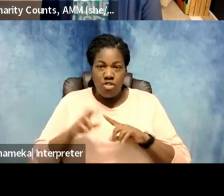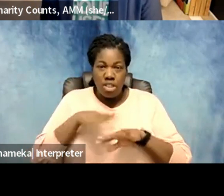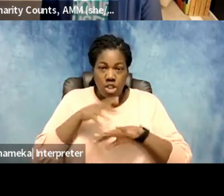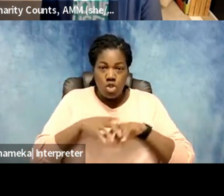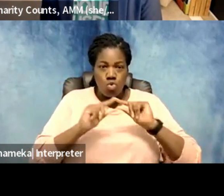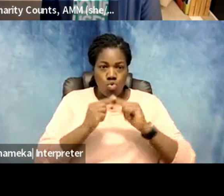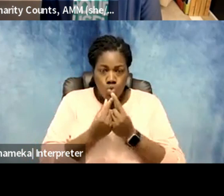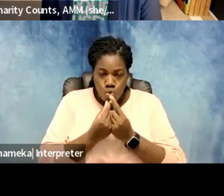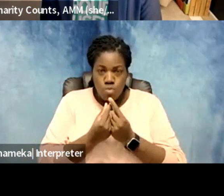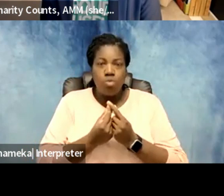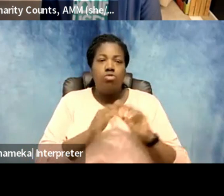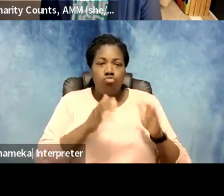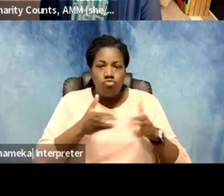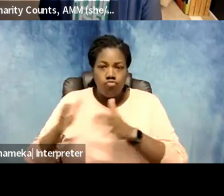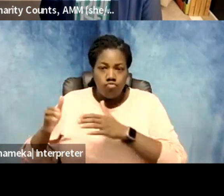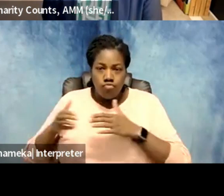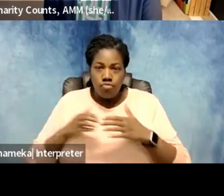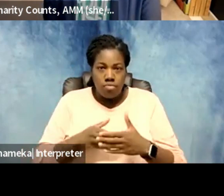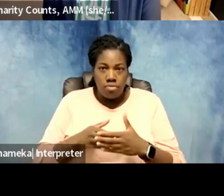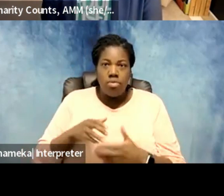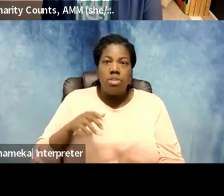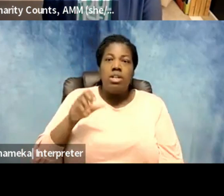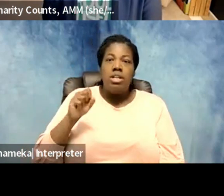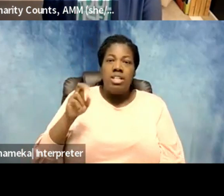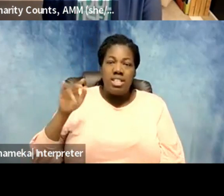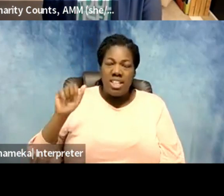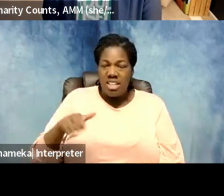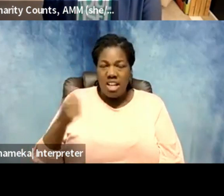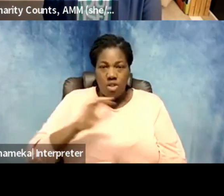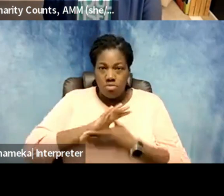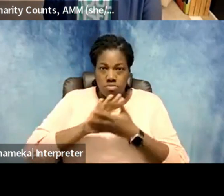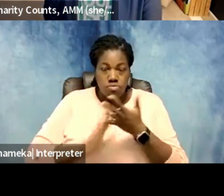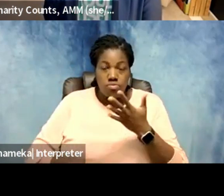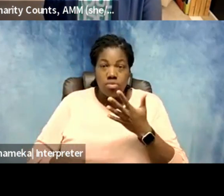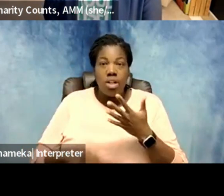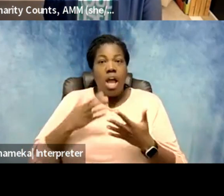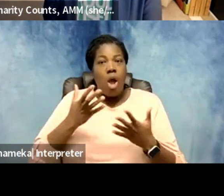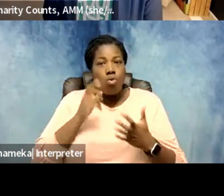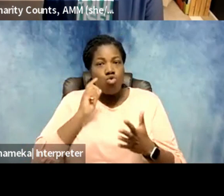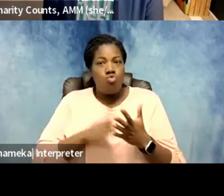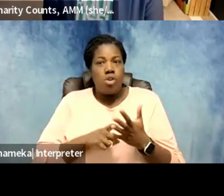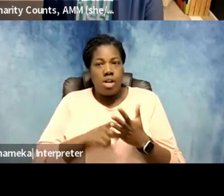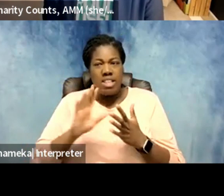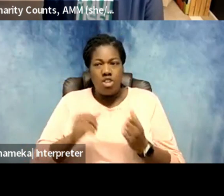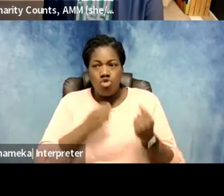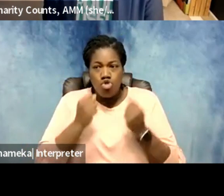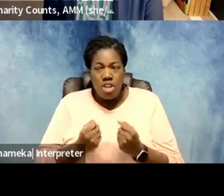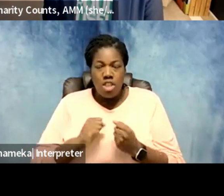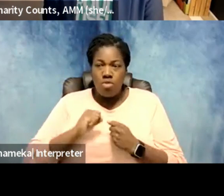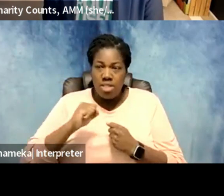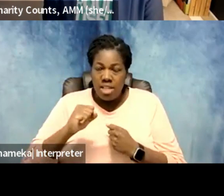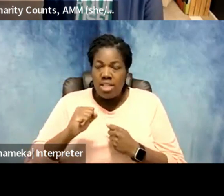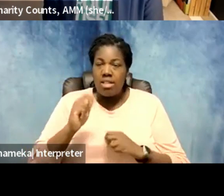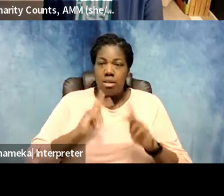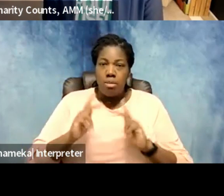County Potawatomi, Tonawanda Seneca, and others. I wish to recognize the strength and resilience of these